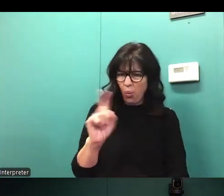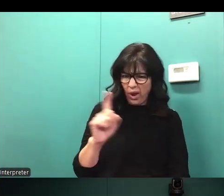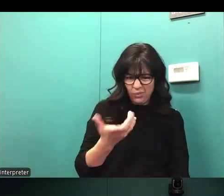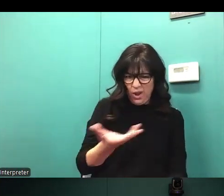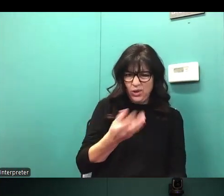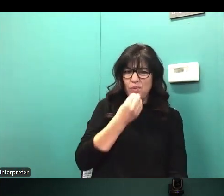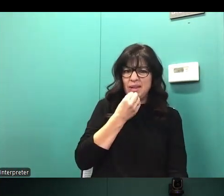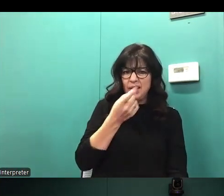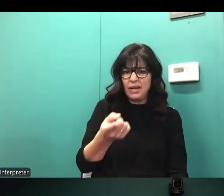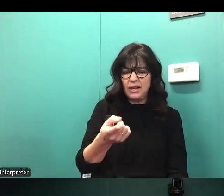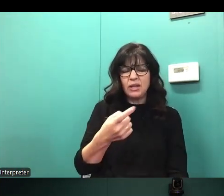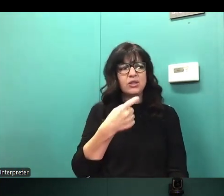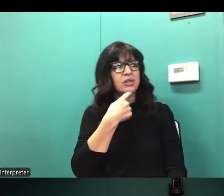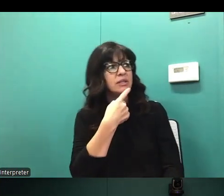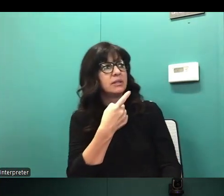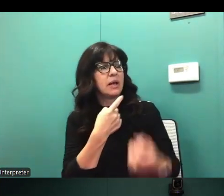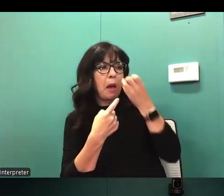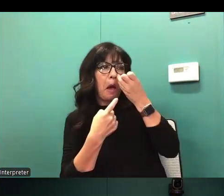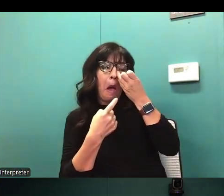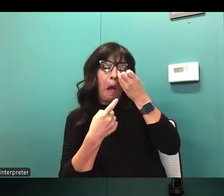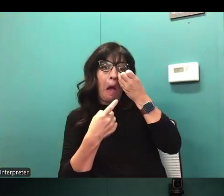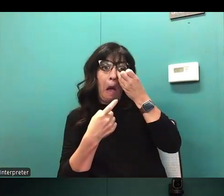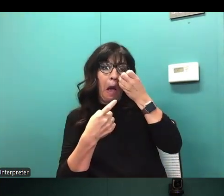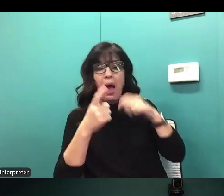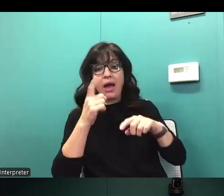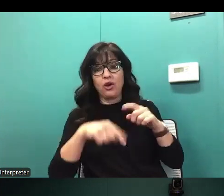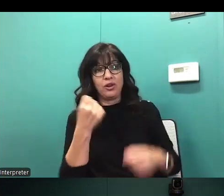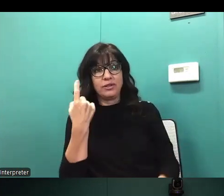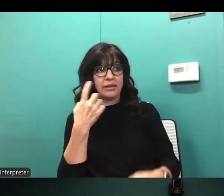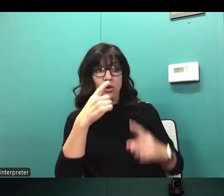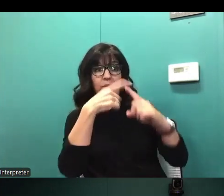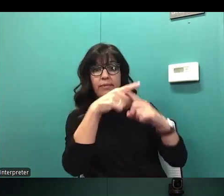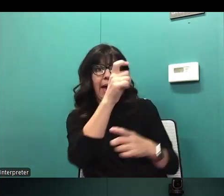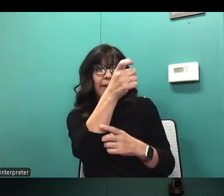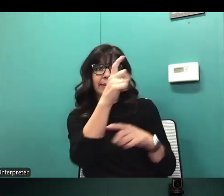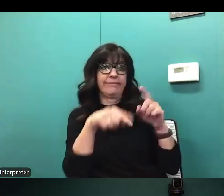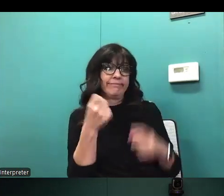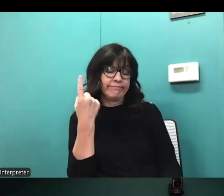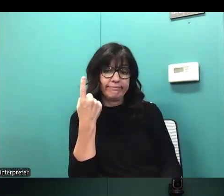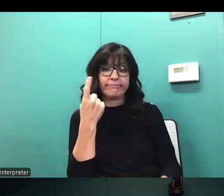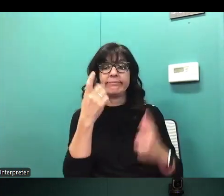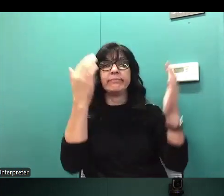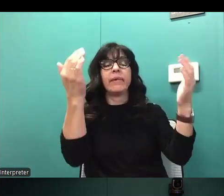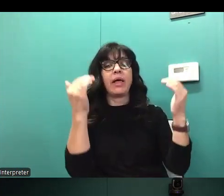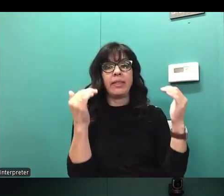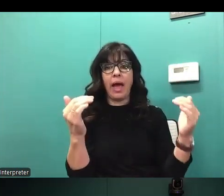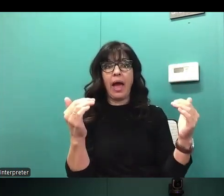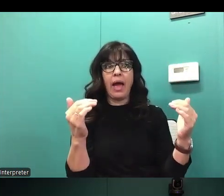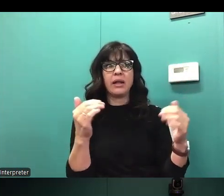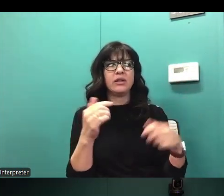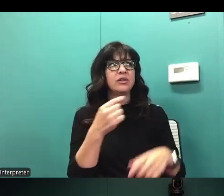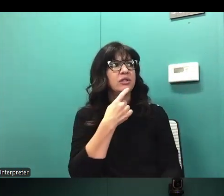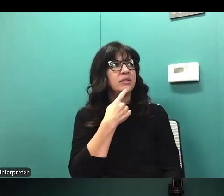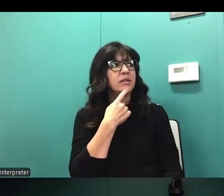eating? And she said, like, I couldn't even understand it. So I put that X and unintelligible. And then she's